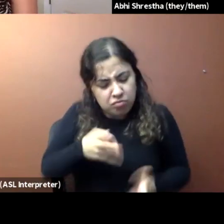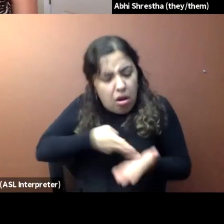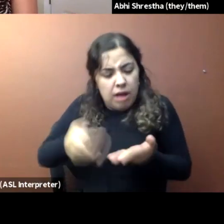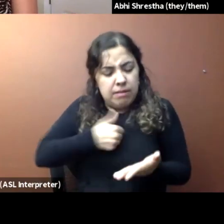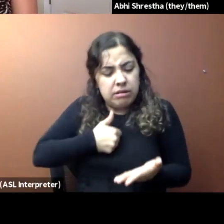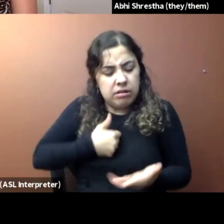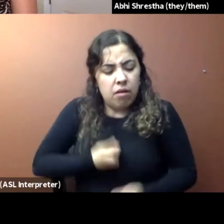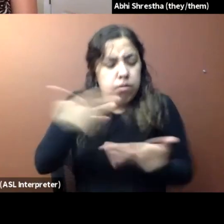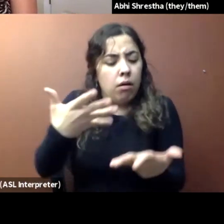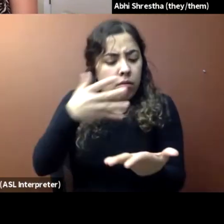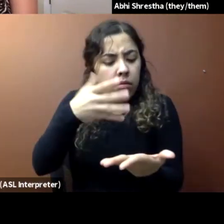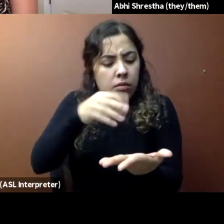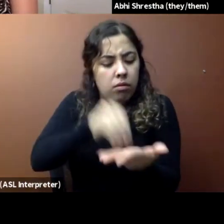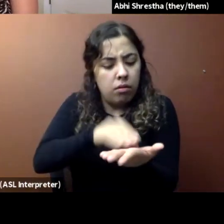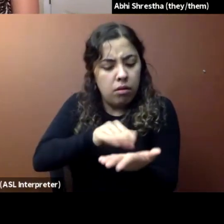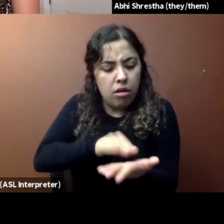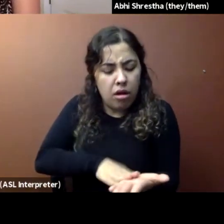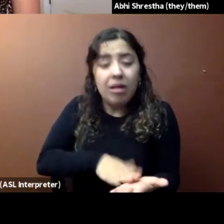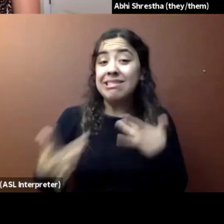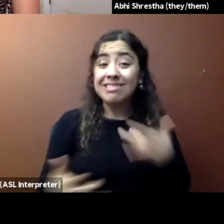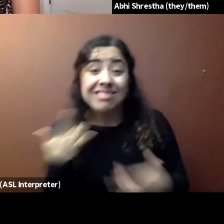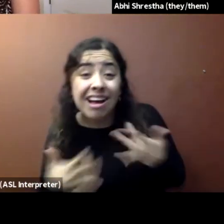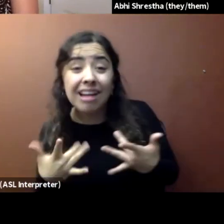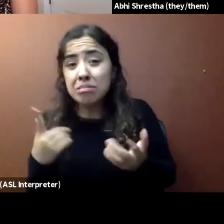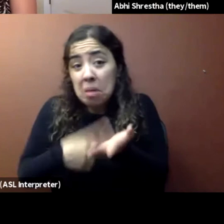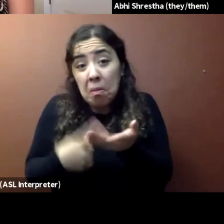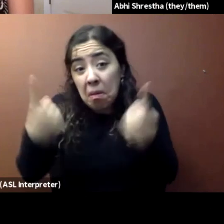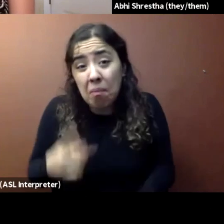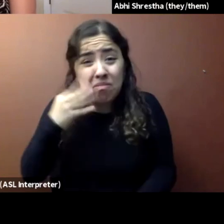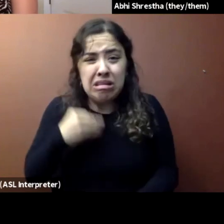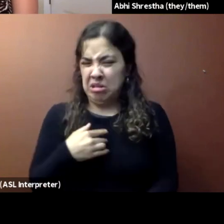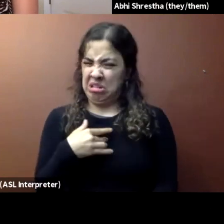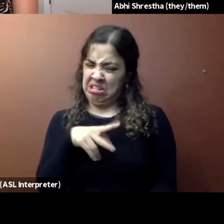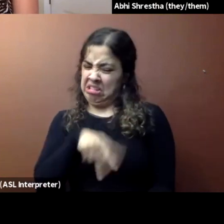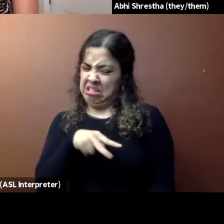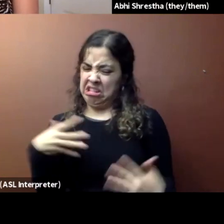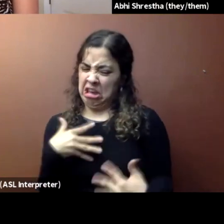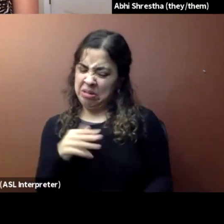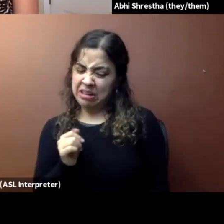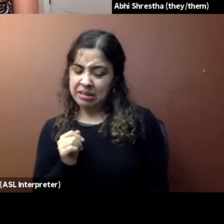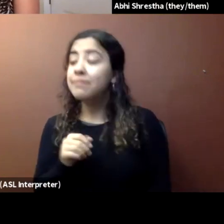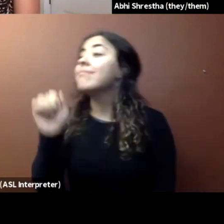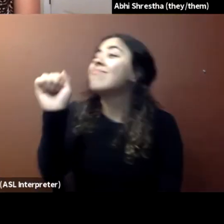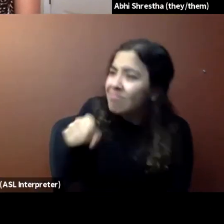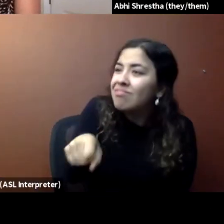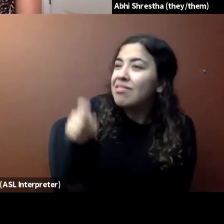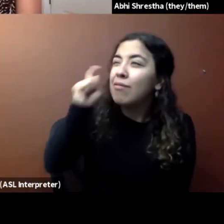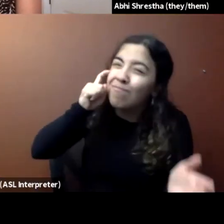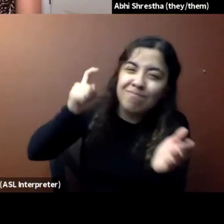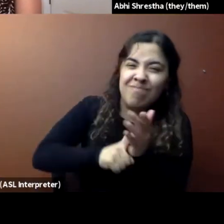acknowledging the ugliness of just being a person and being alive, you know, like I think that's something that I